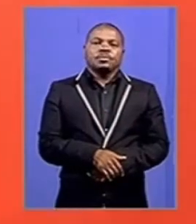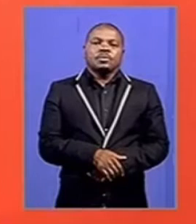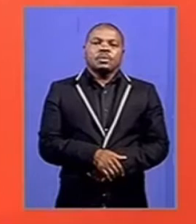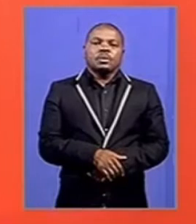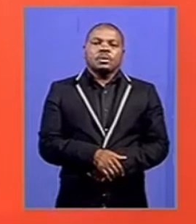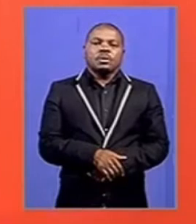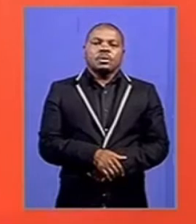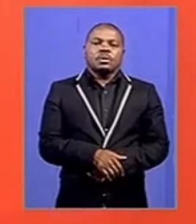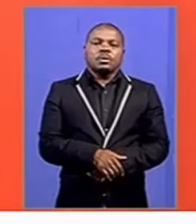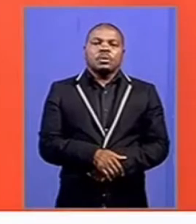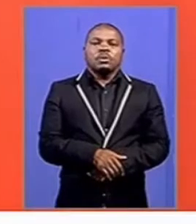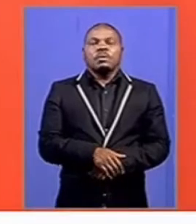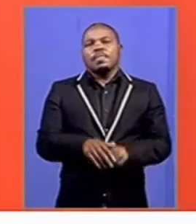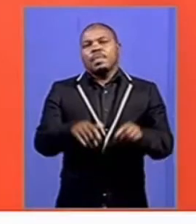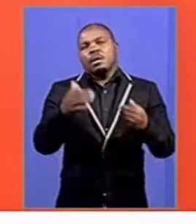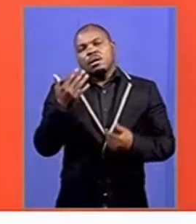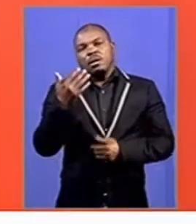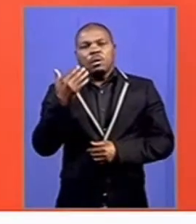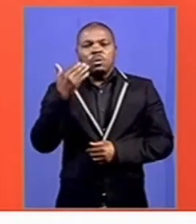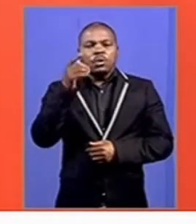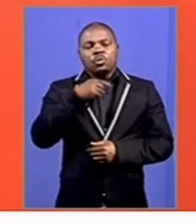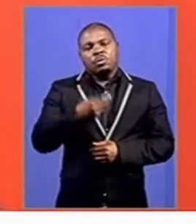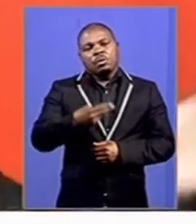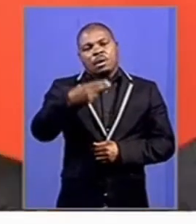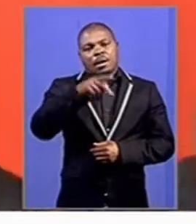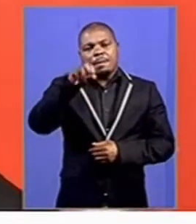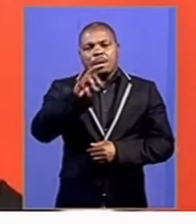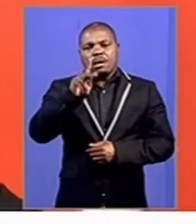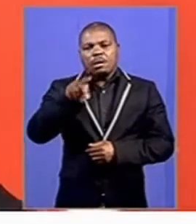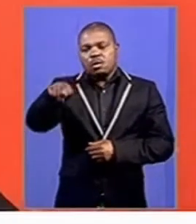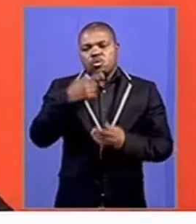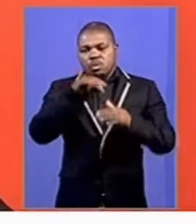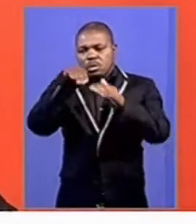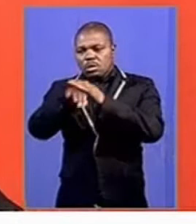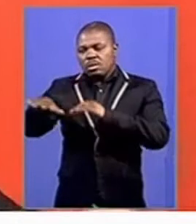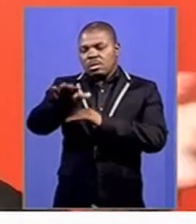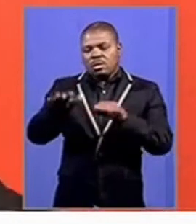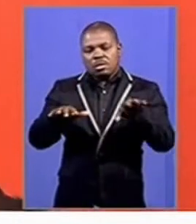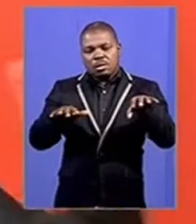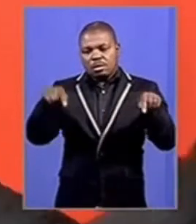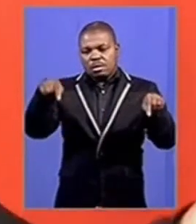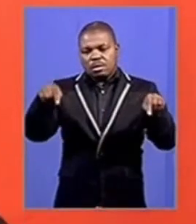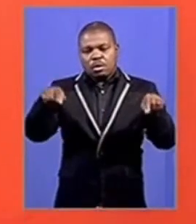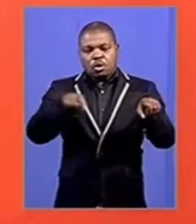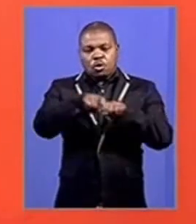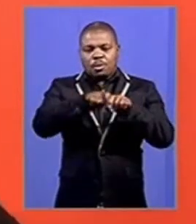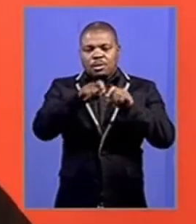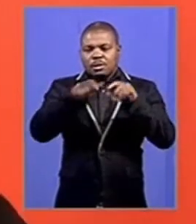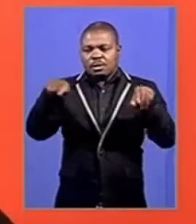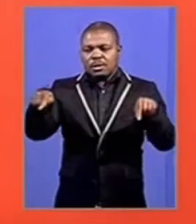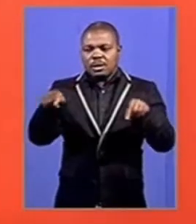As you enter Hyde Park, the opposite of your competitor